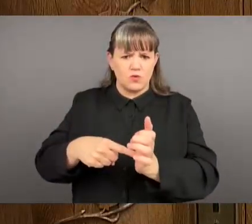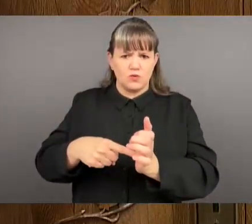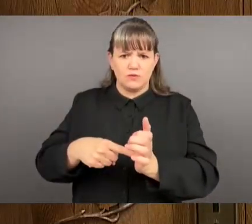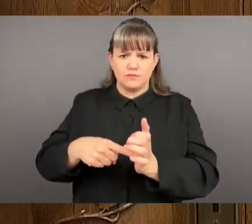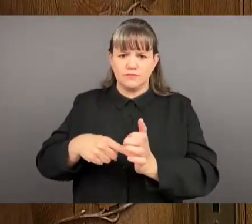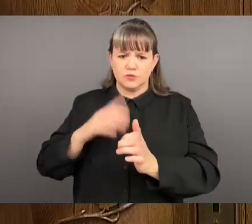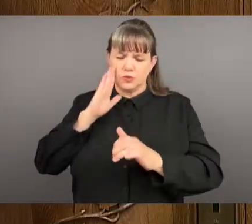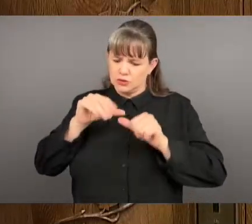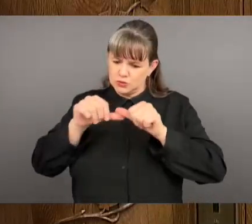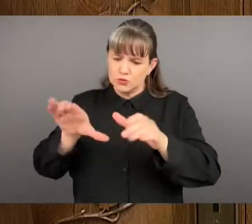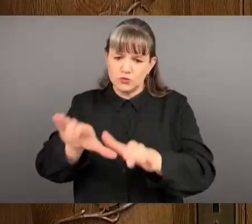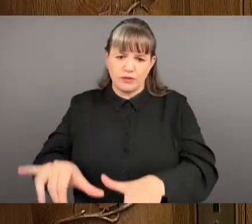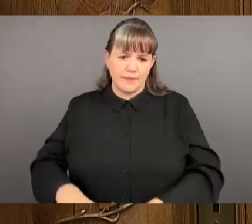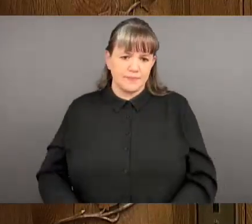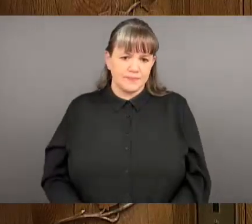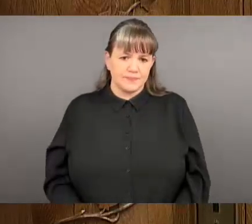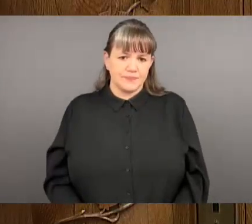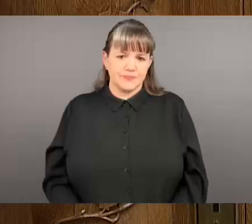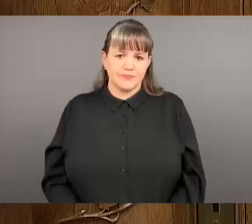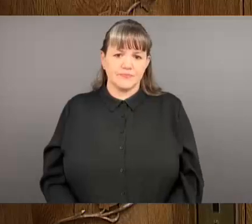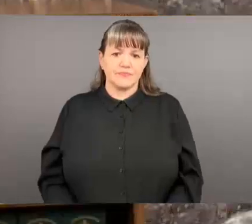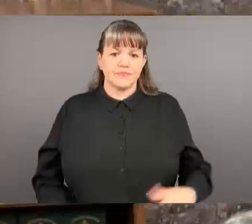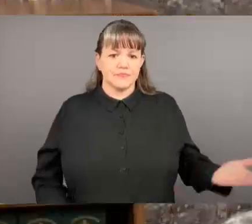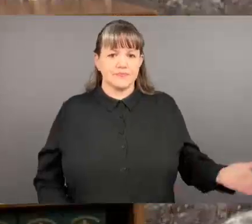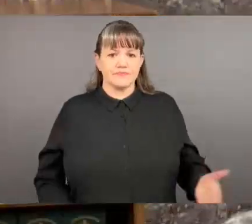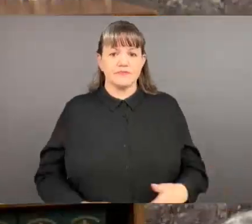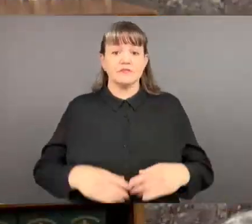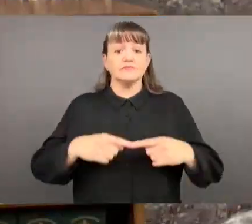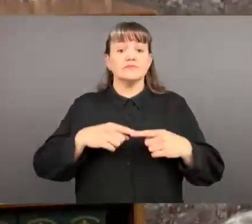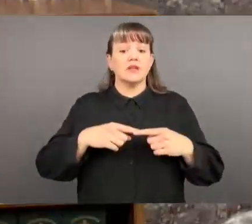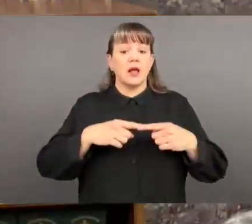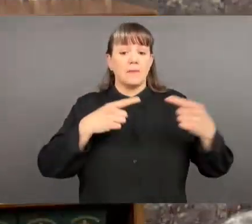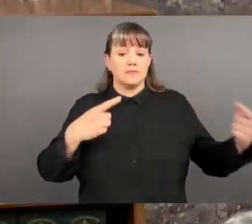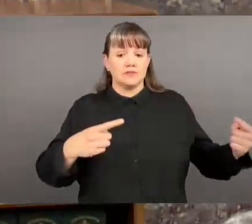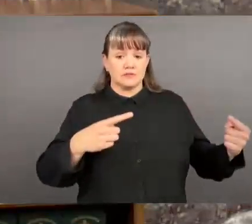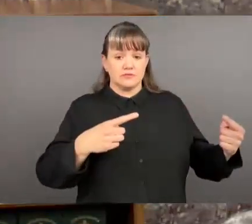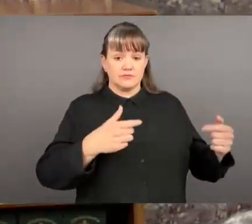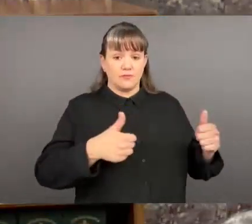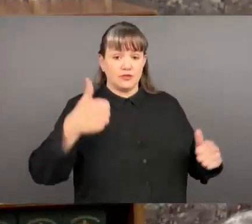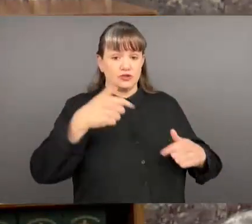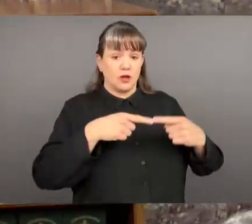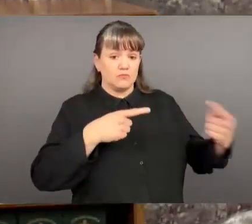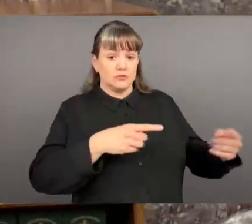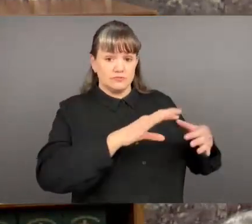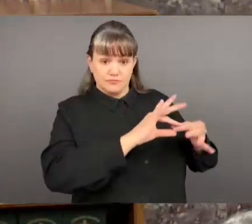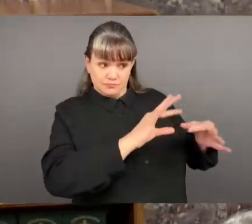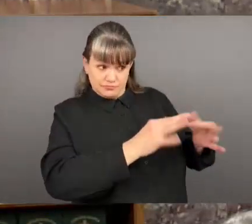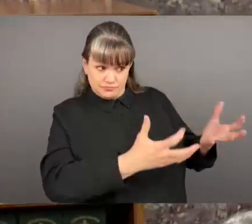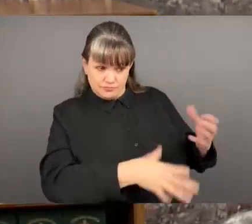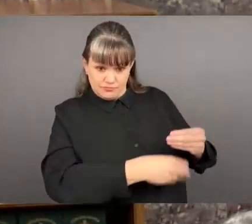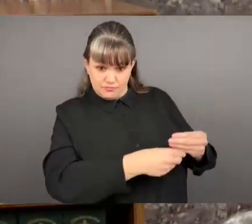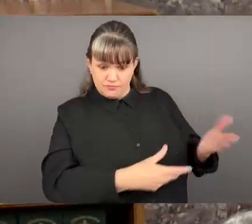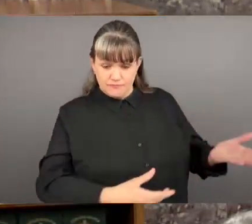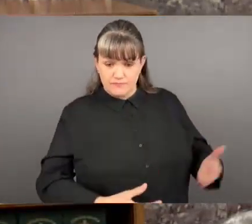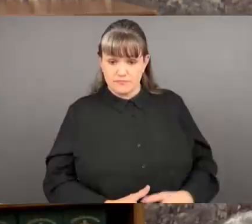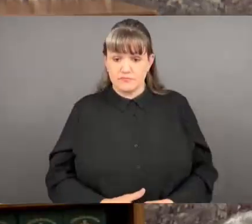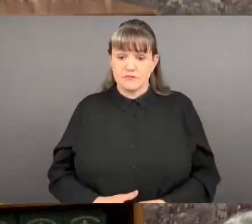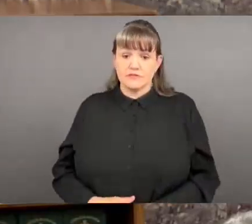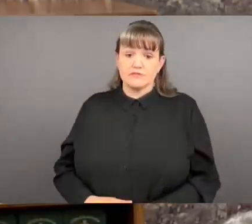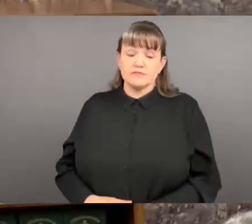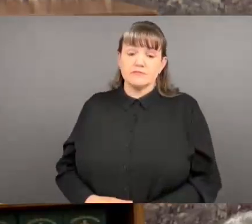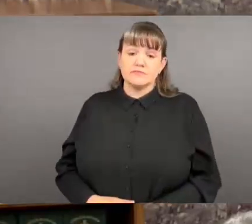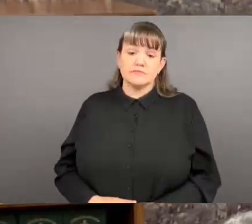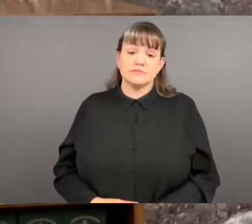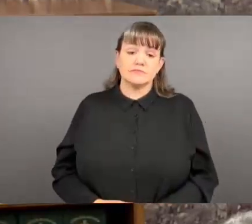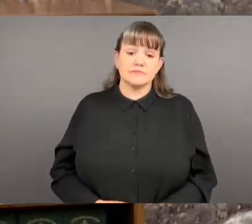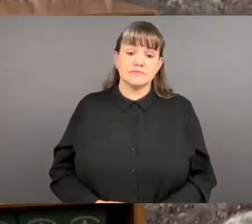Leader of the Official Opposition, supplemental. Thank you, Mr. Speaker. It's nice to hear that they aren't going to consider that, although I didn't quite